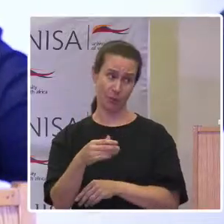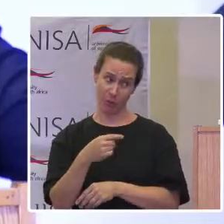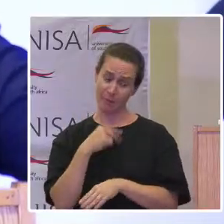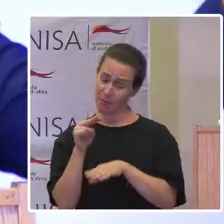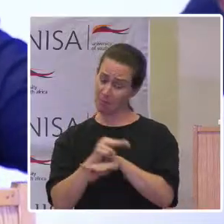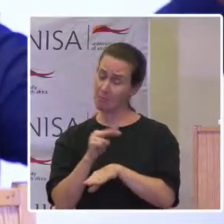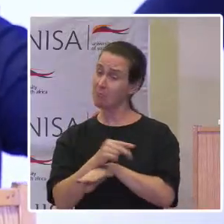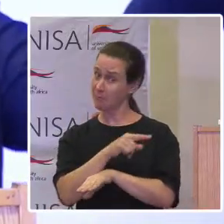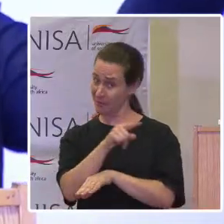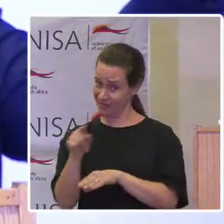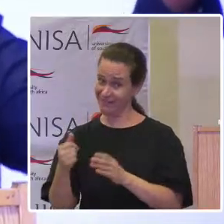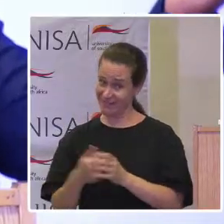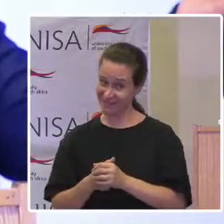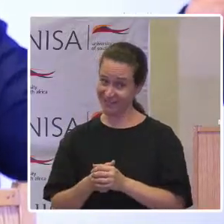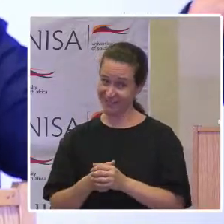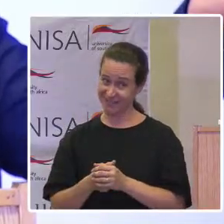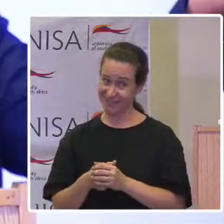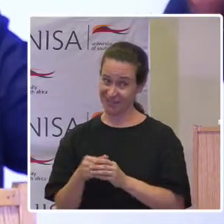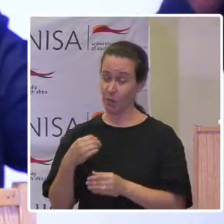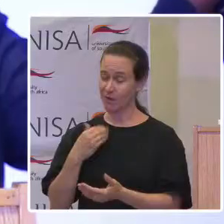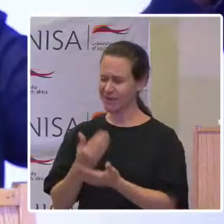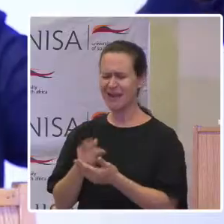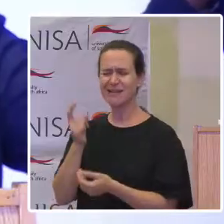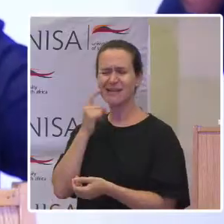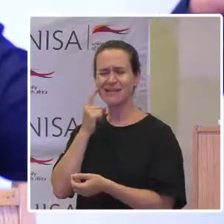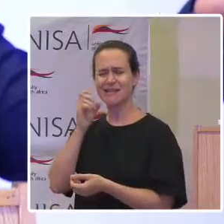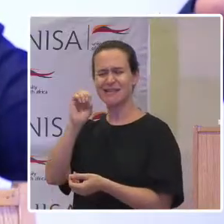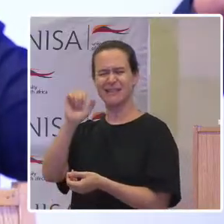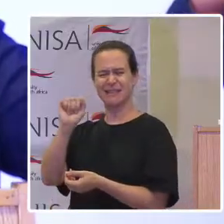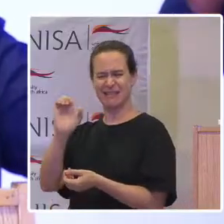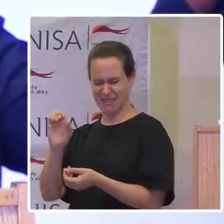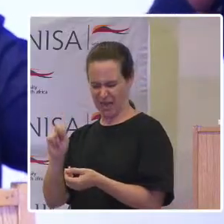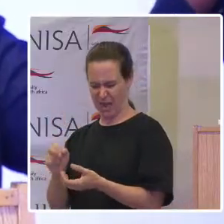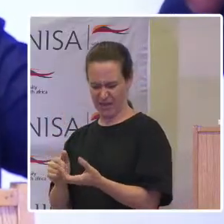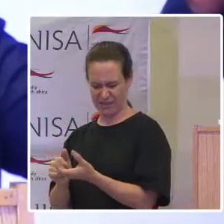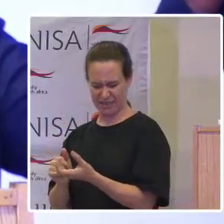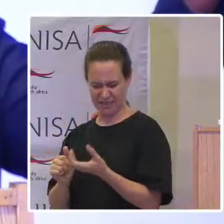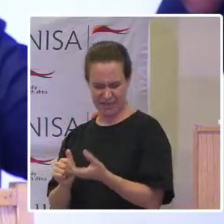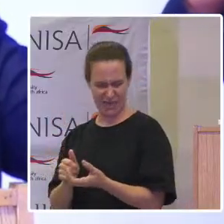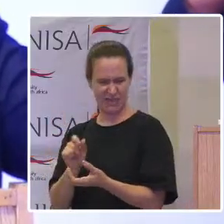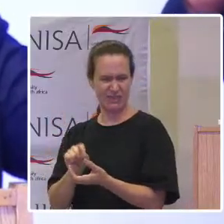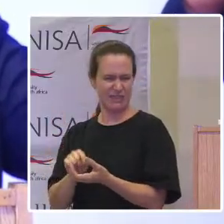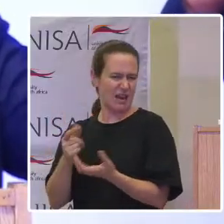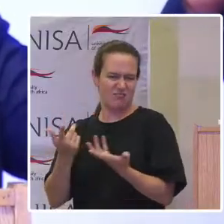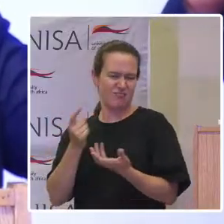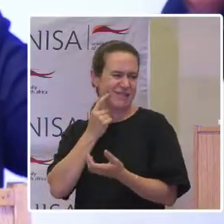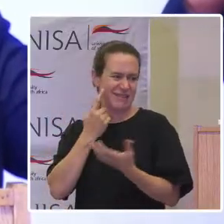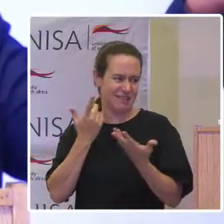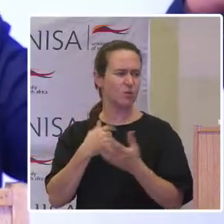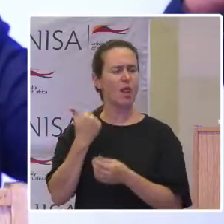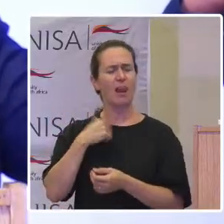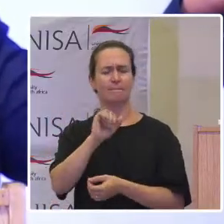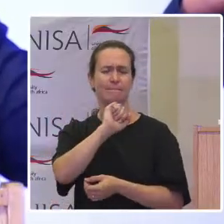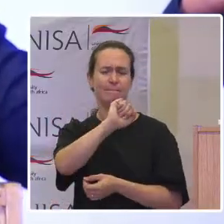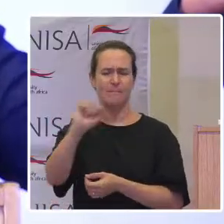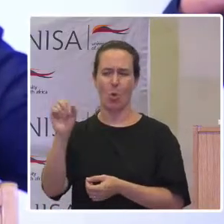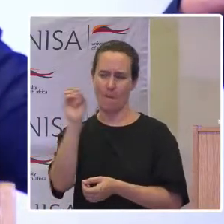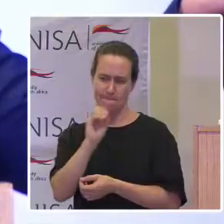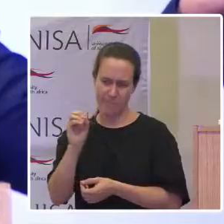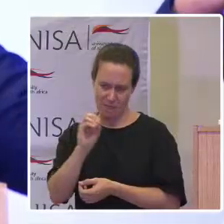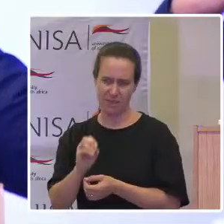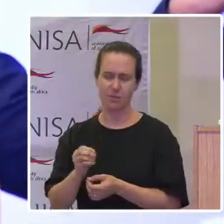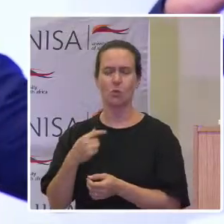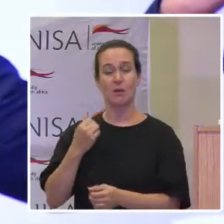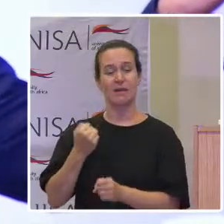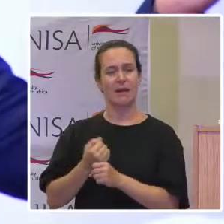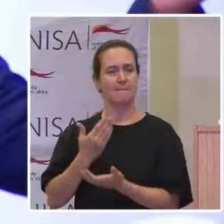TikTok challenges. We can scan this. It's 8 minutes. We just want your perceptions on several things so that we can